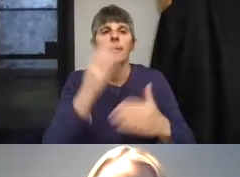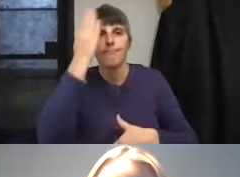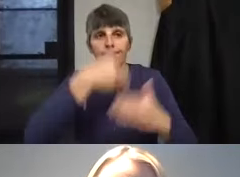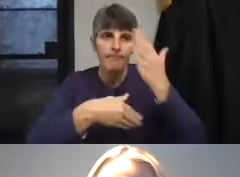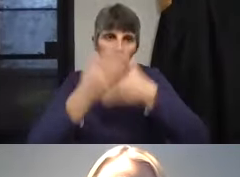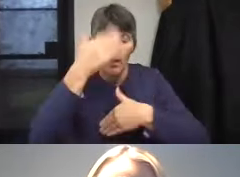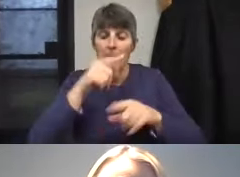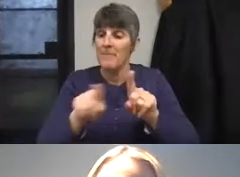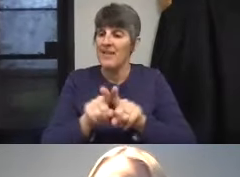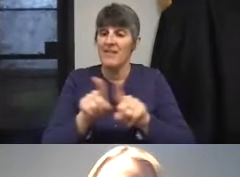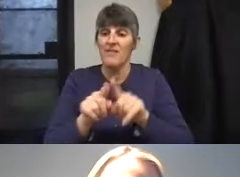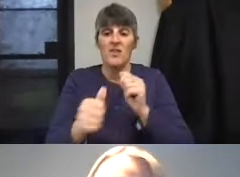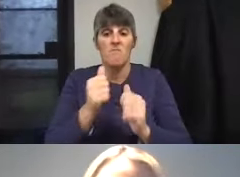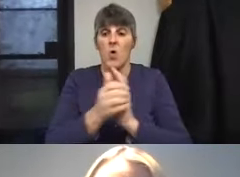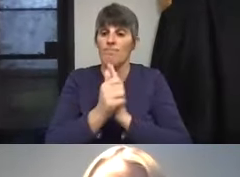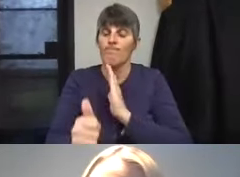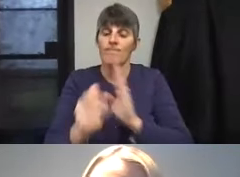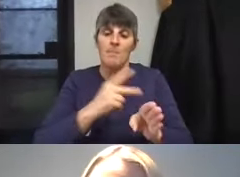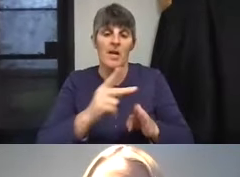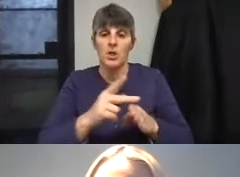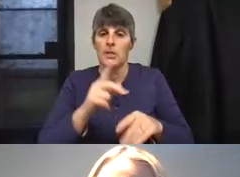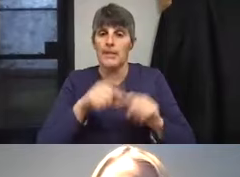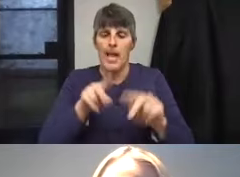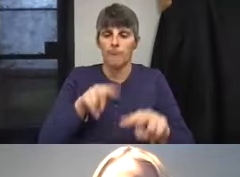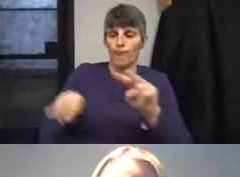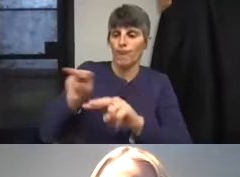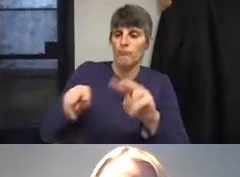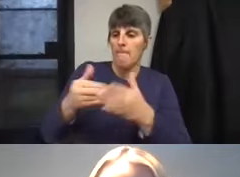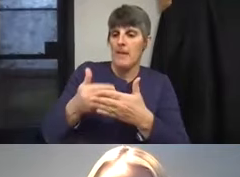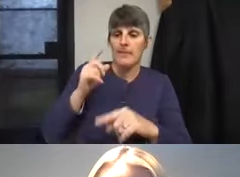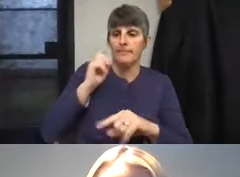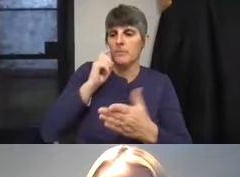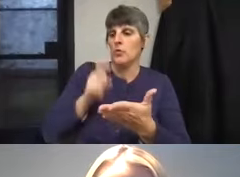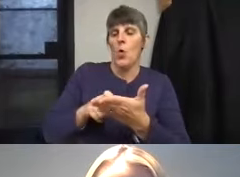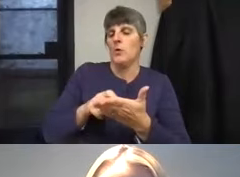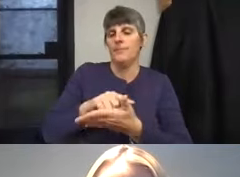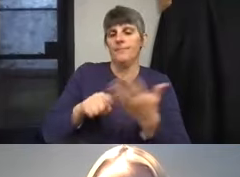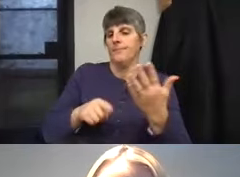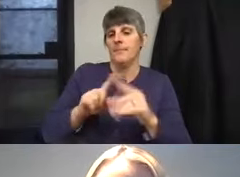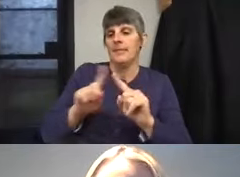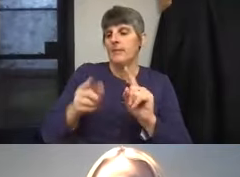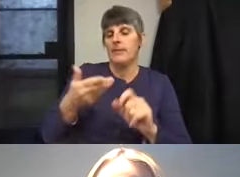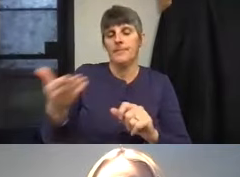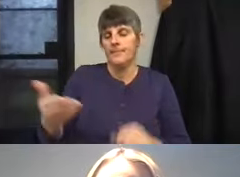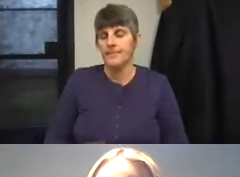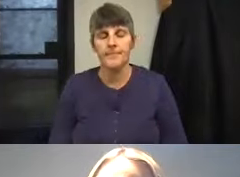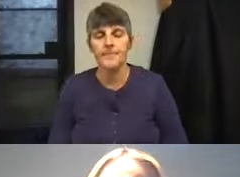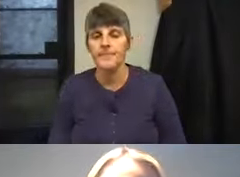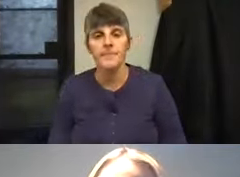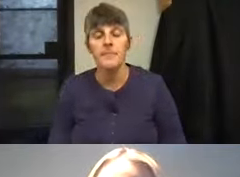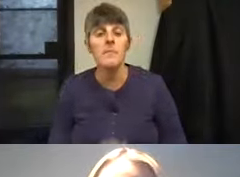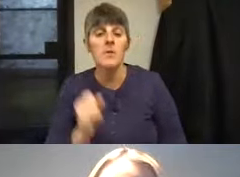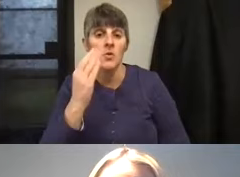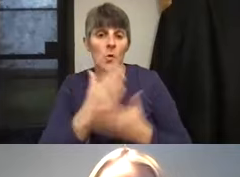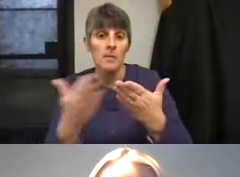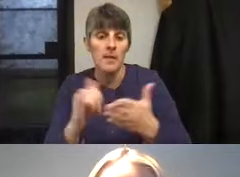most trained professional can't look at those babies and can't notice those differences. So some